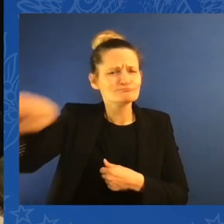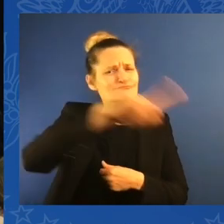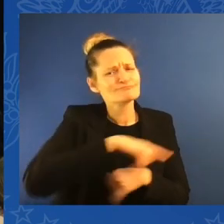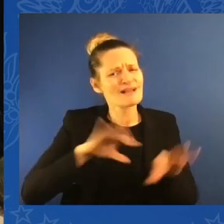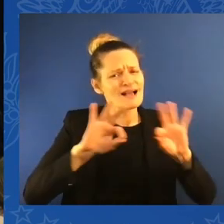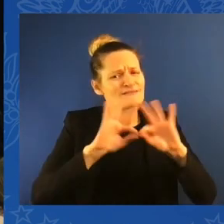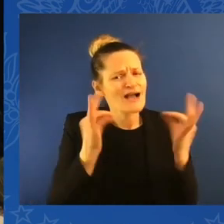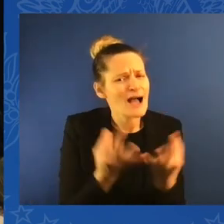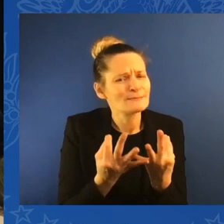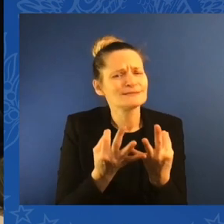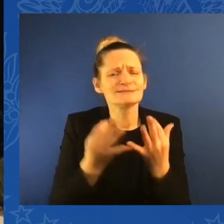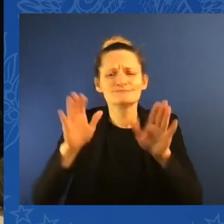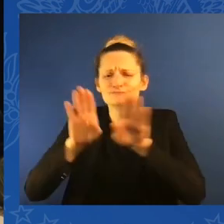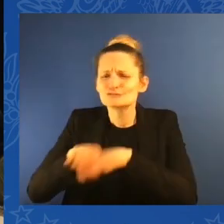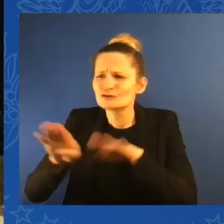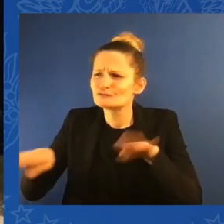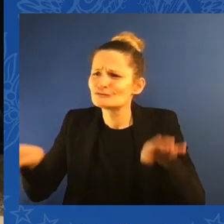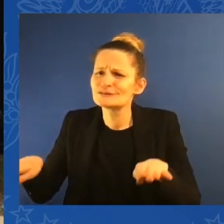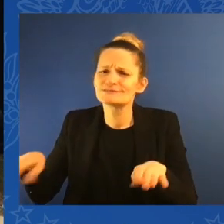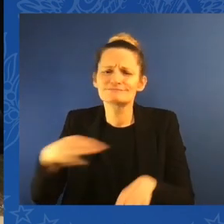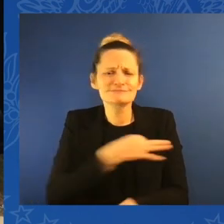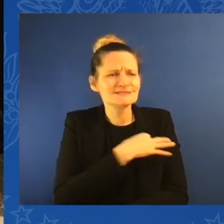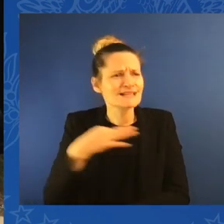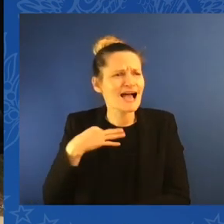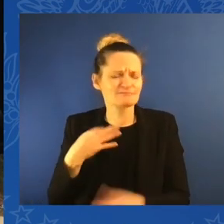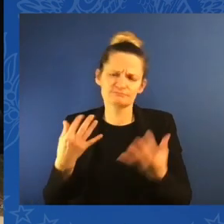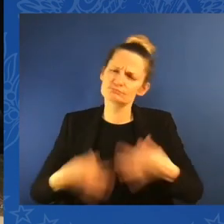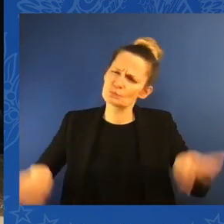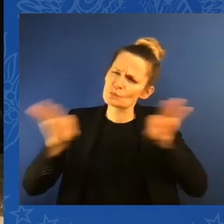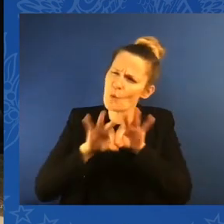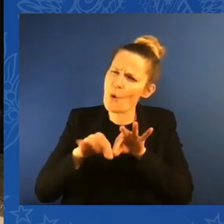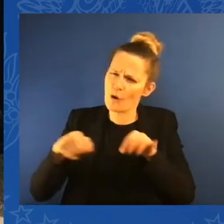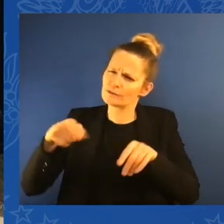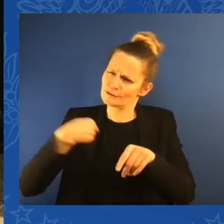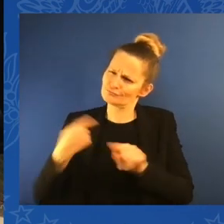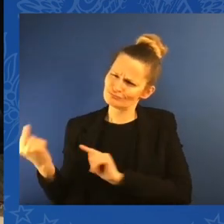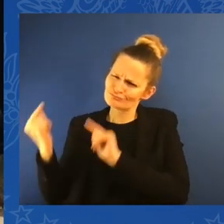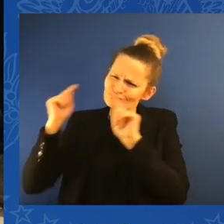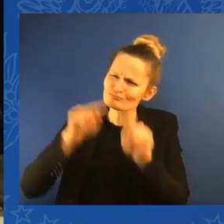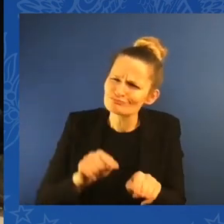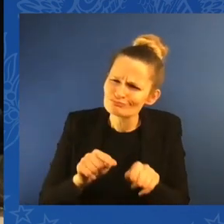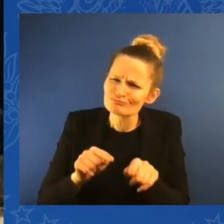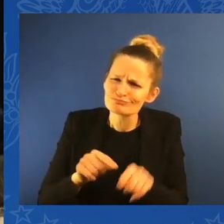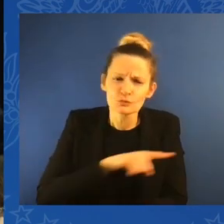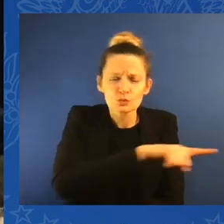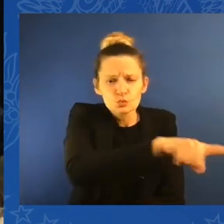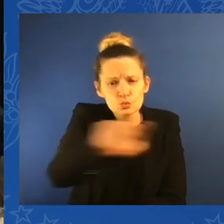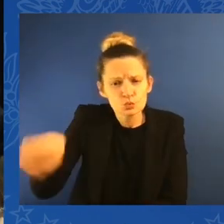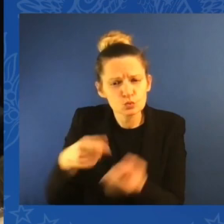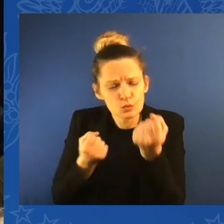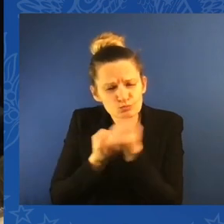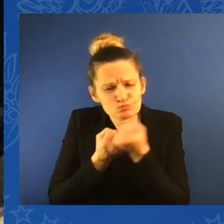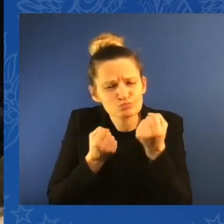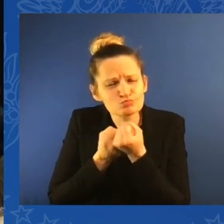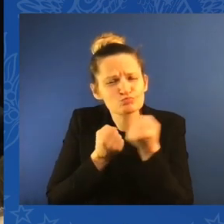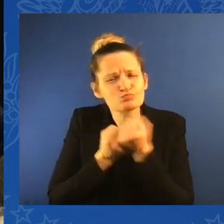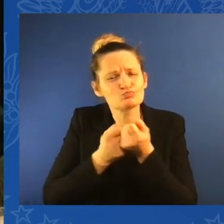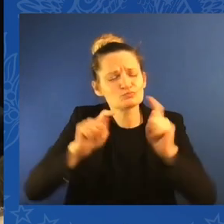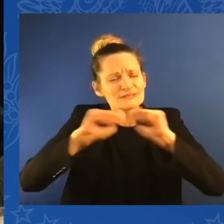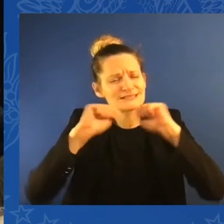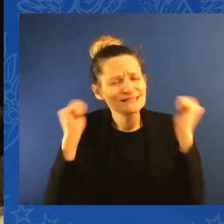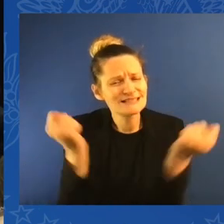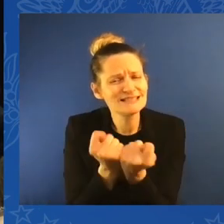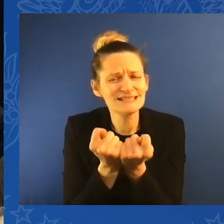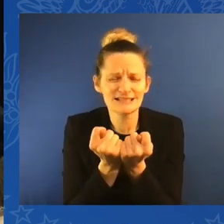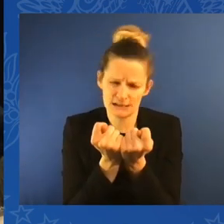just love the support that you and your team and being out here, but also all through the